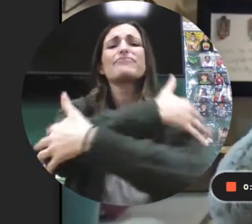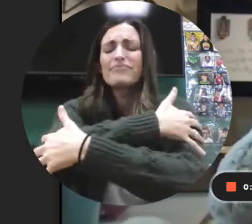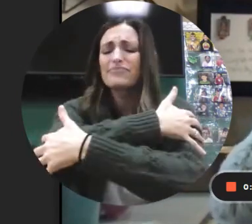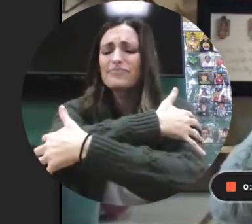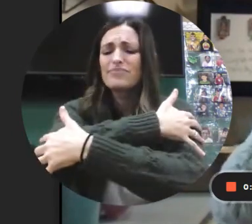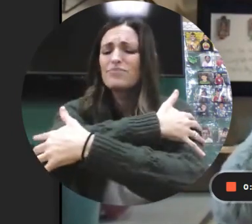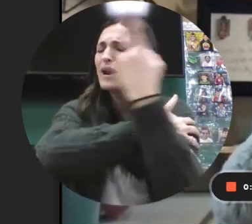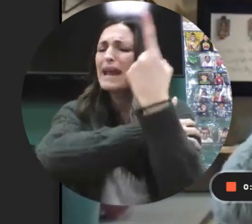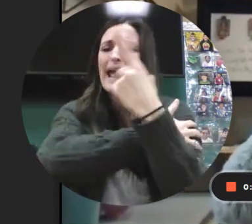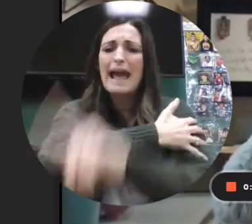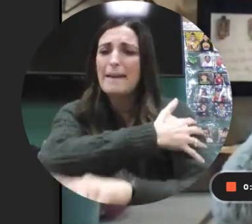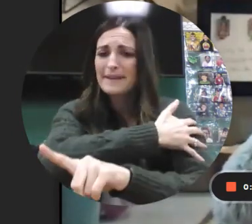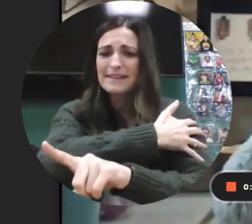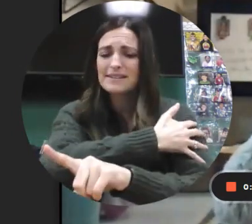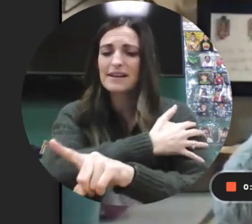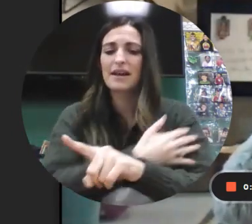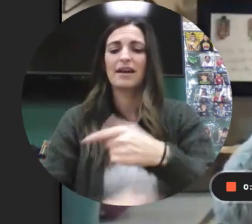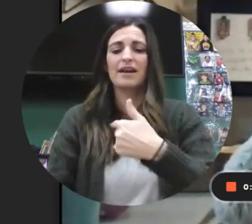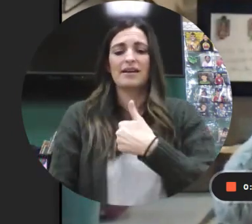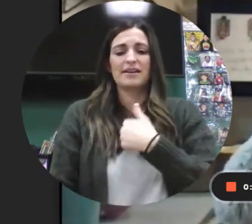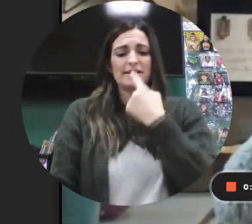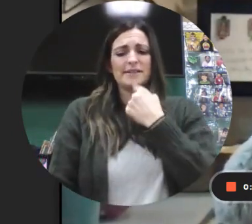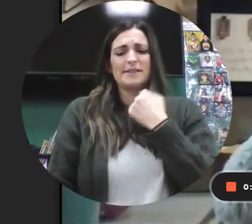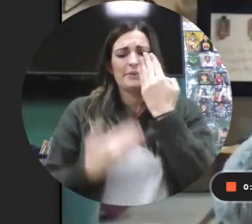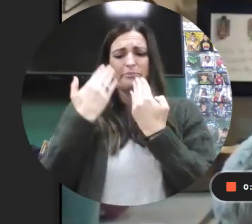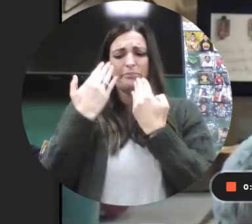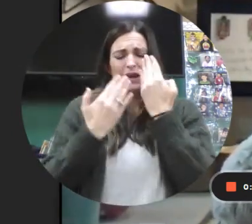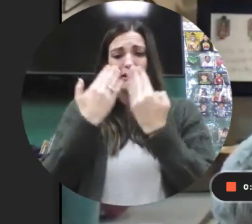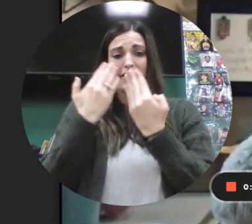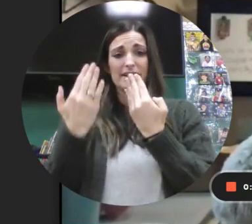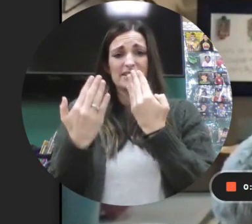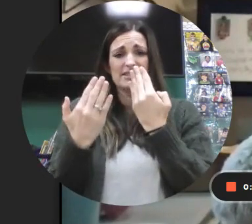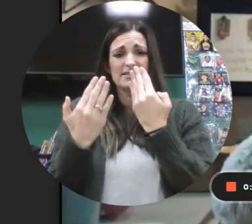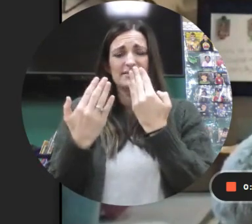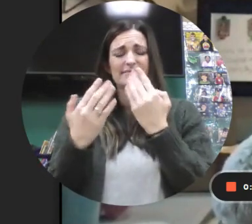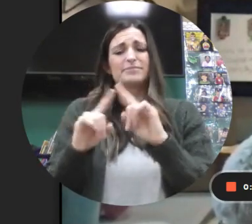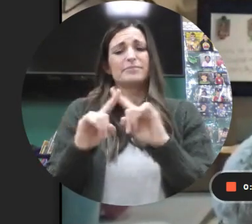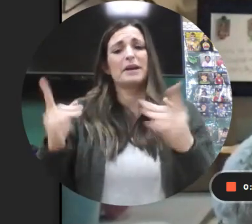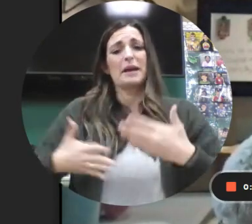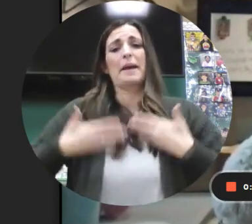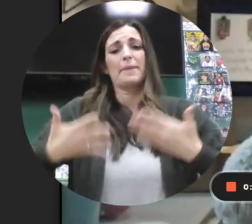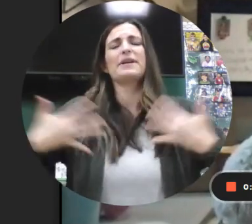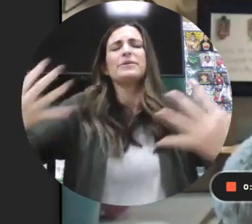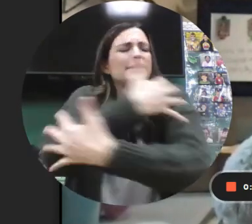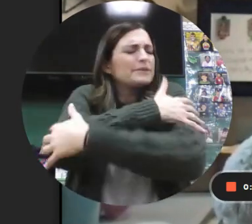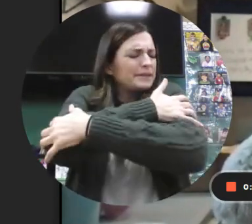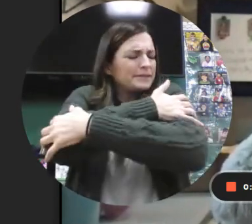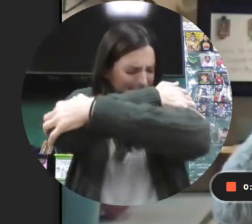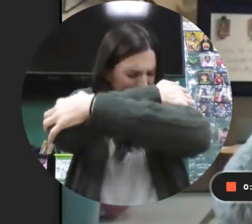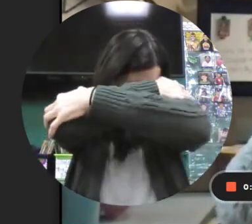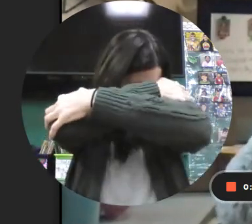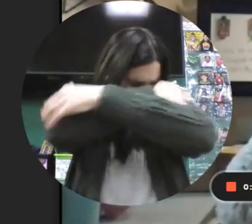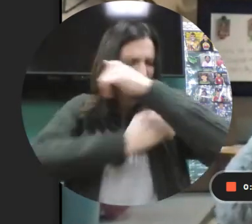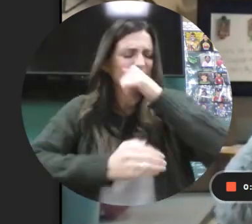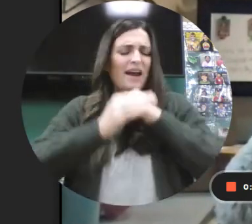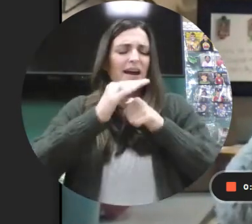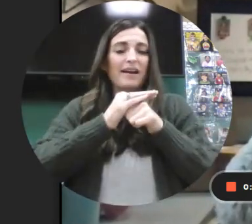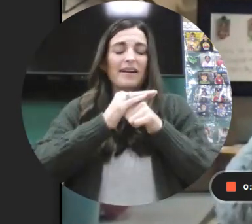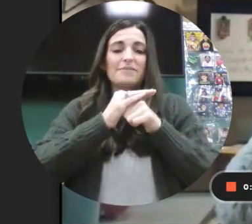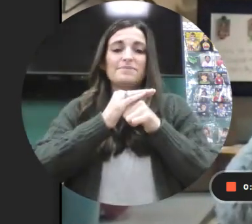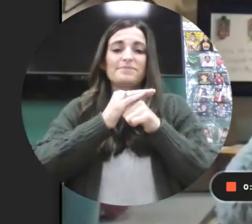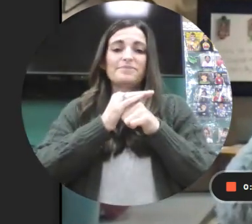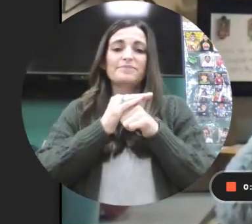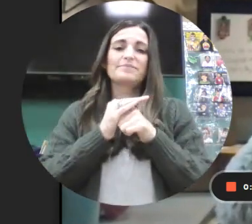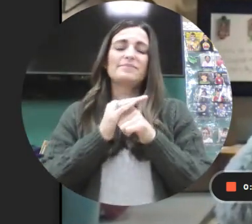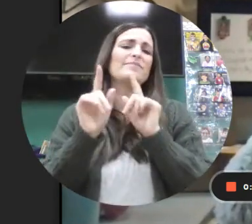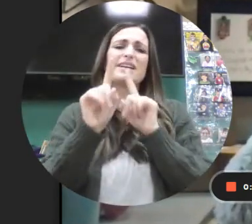asked softly. I was embarrassed to be crying, but it felt so good to be hugged and to bury my face in her shirt. My answer came out